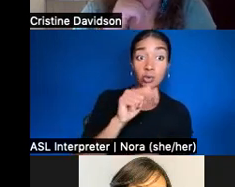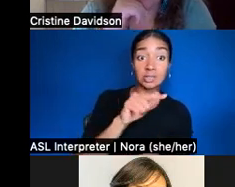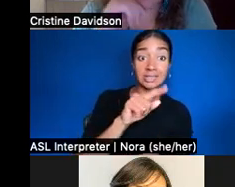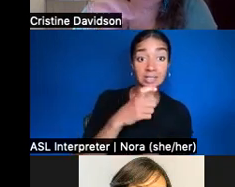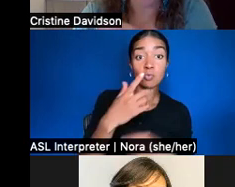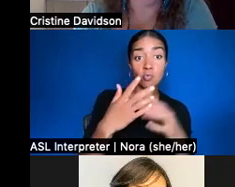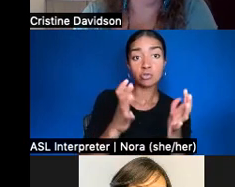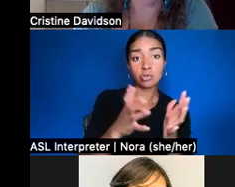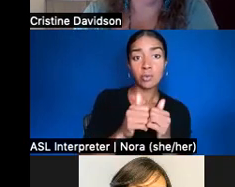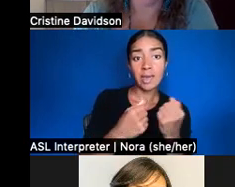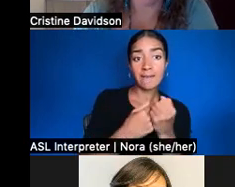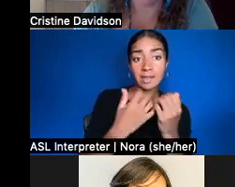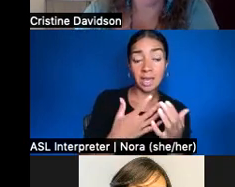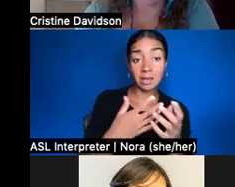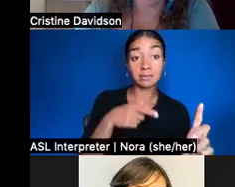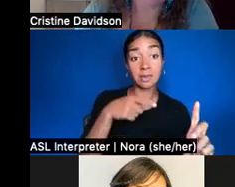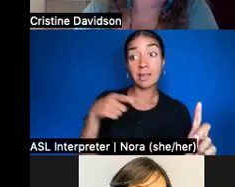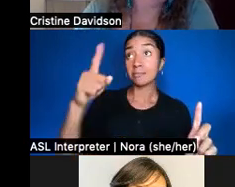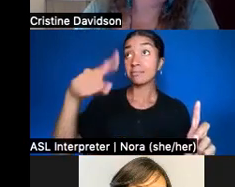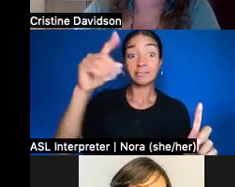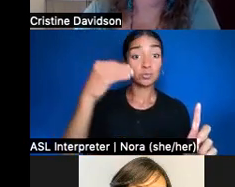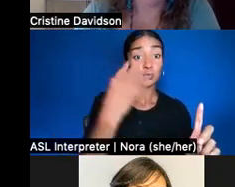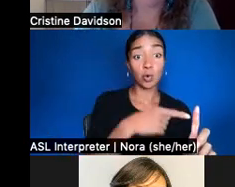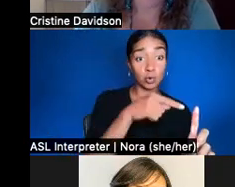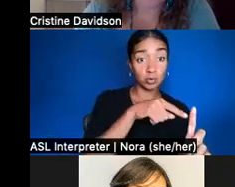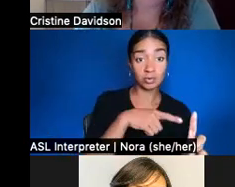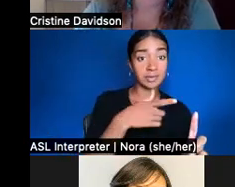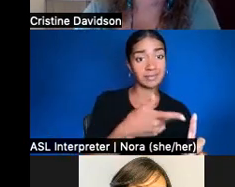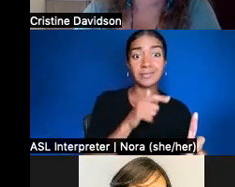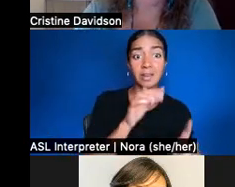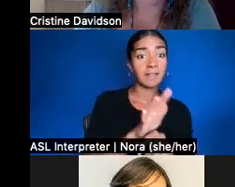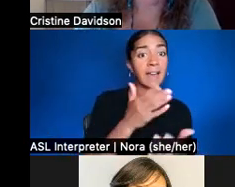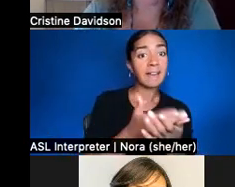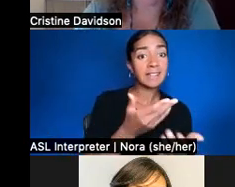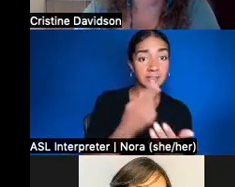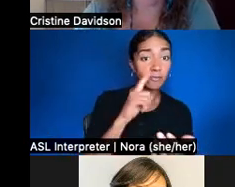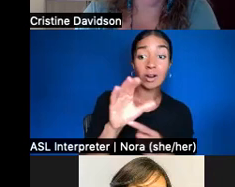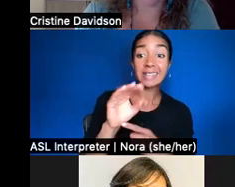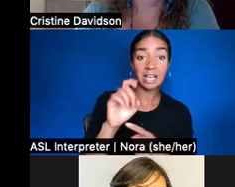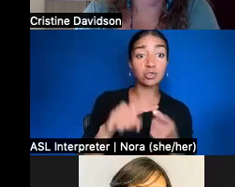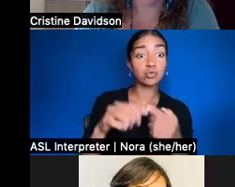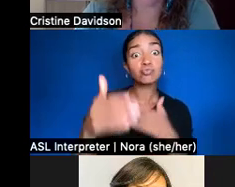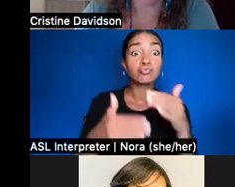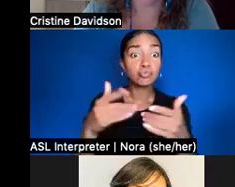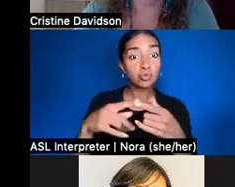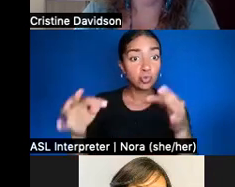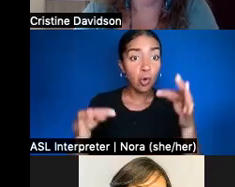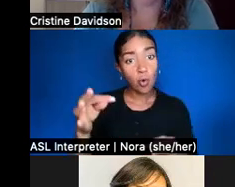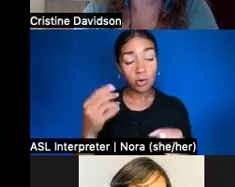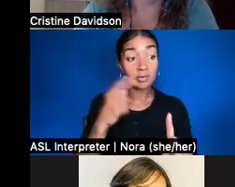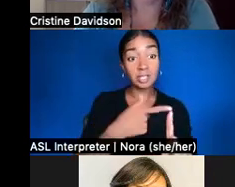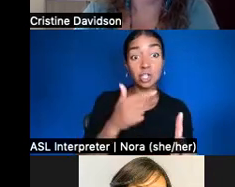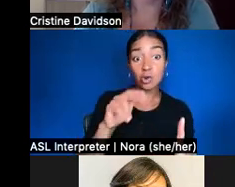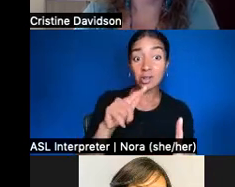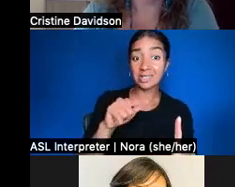move forward, and Geraldine is angry. What are some ways that we can understand that situation?